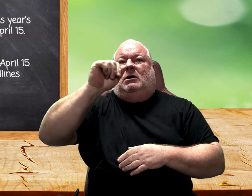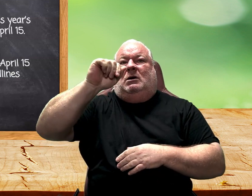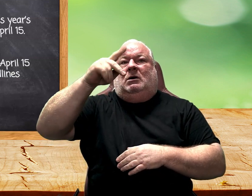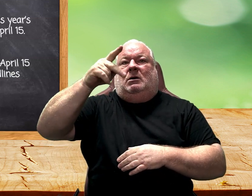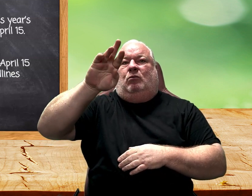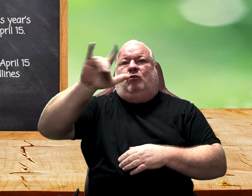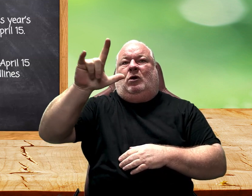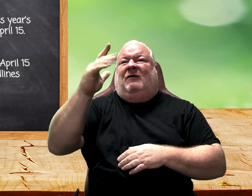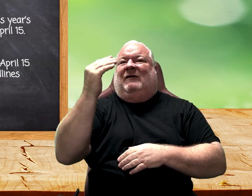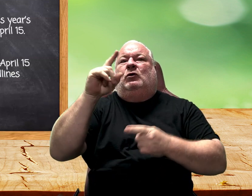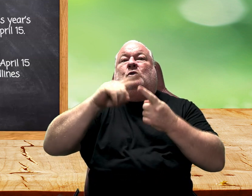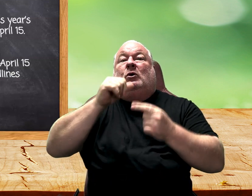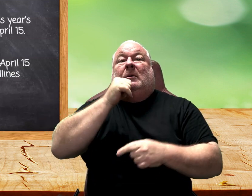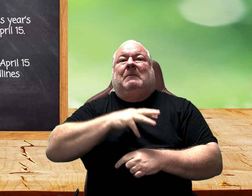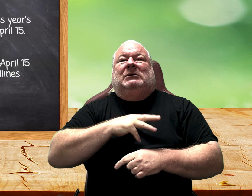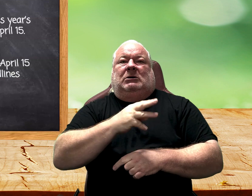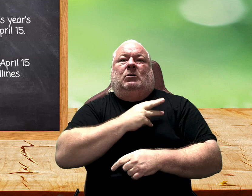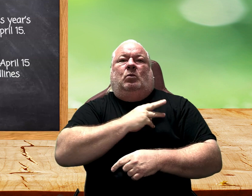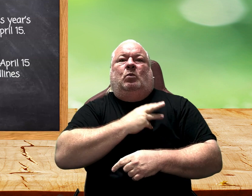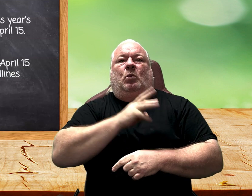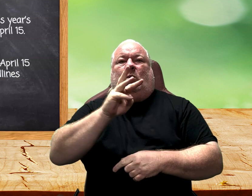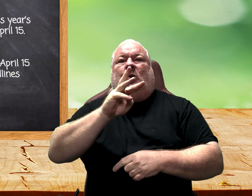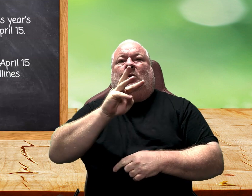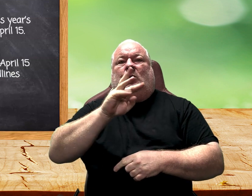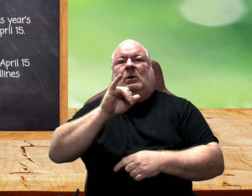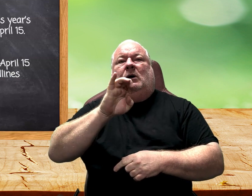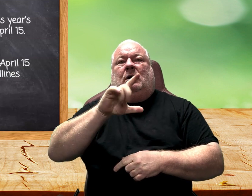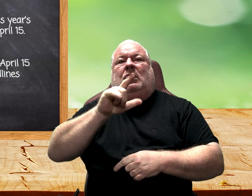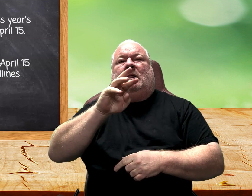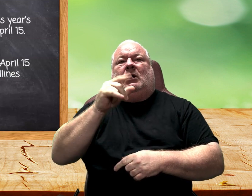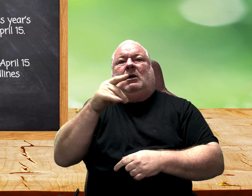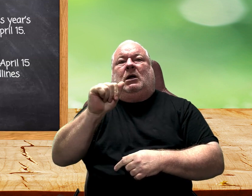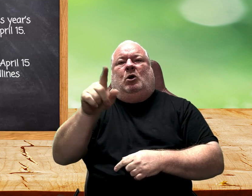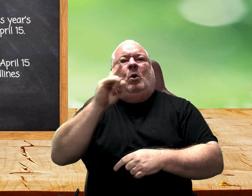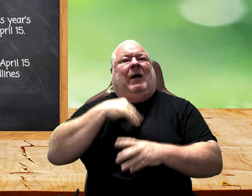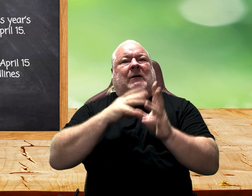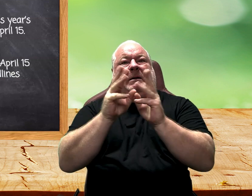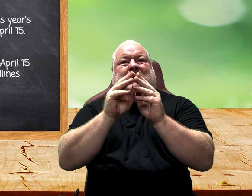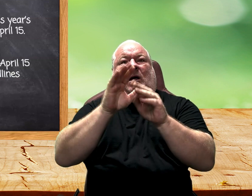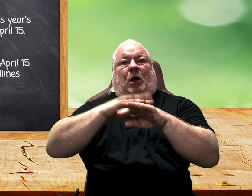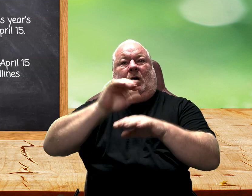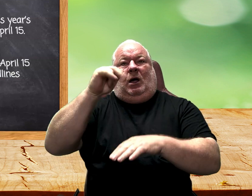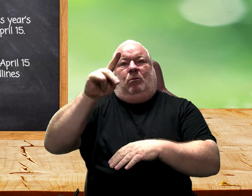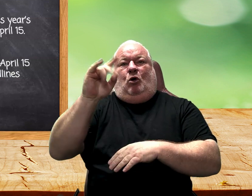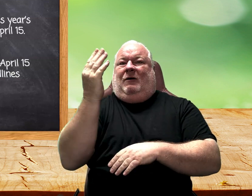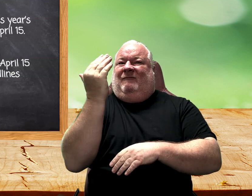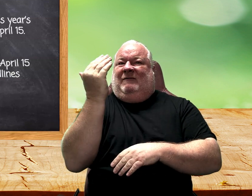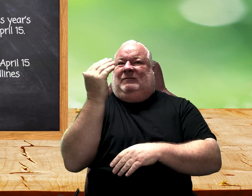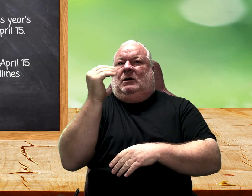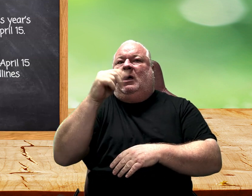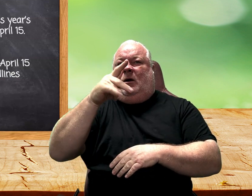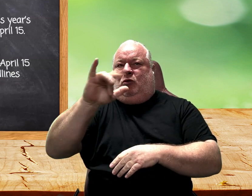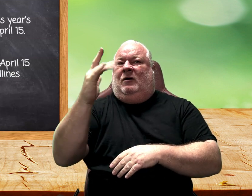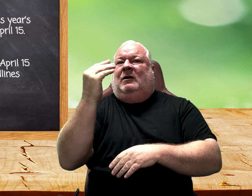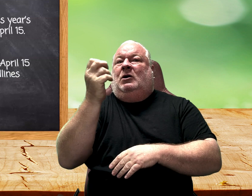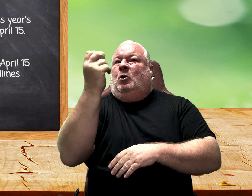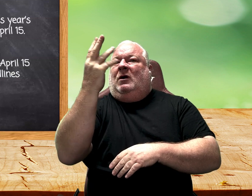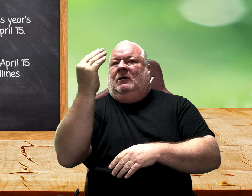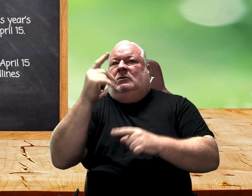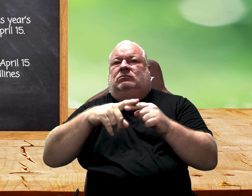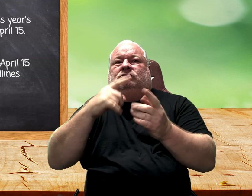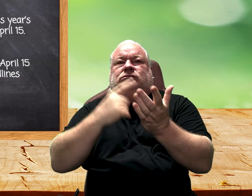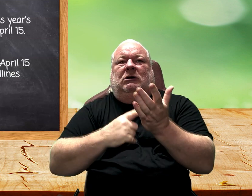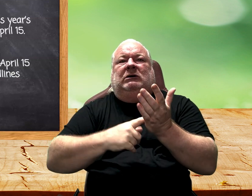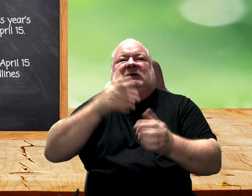15th to Miss Wallinga. You attend a meeting with Miss Wallinga on April 15th at 12:15 to discuss